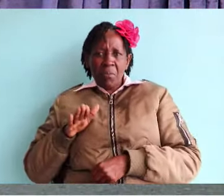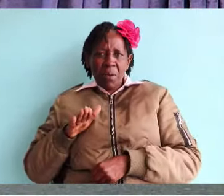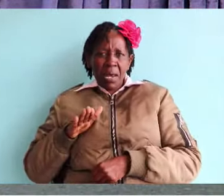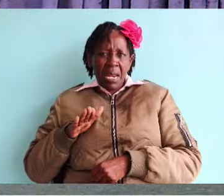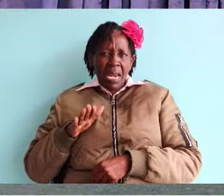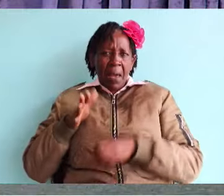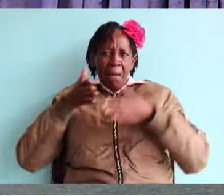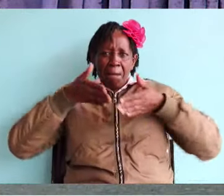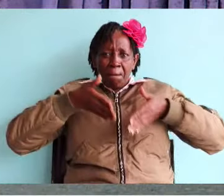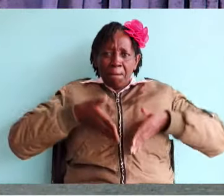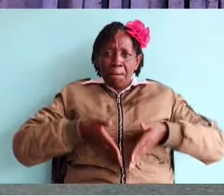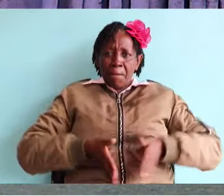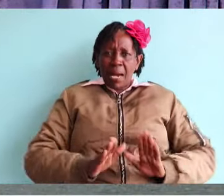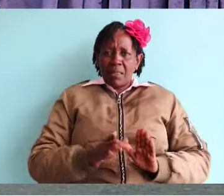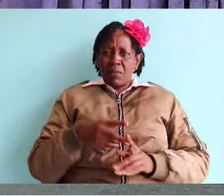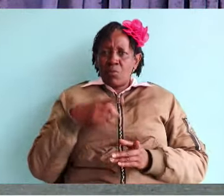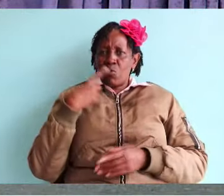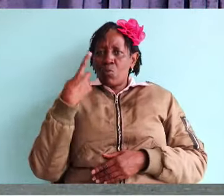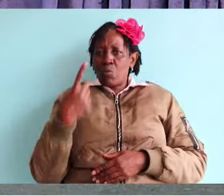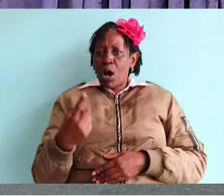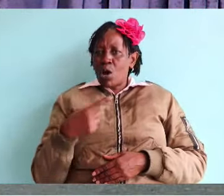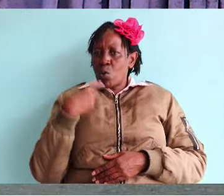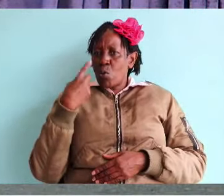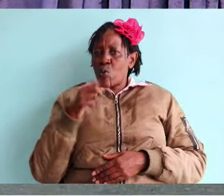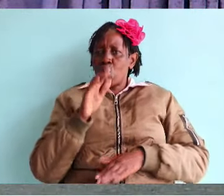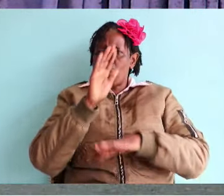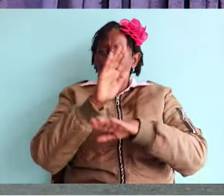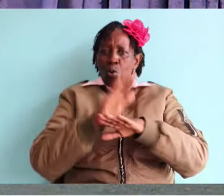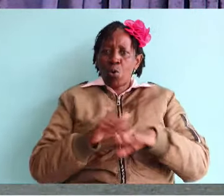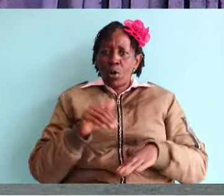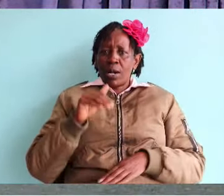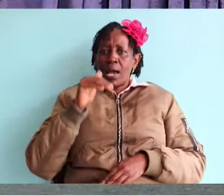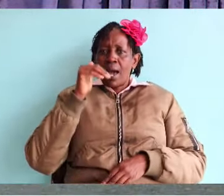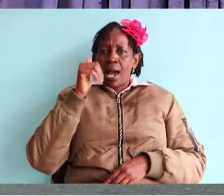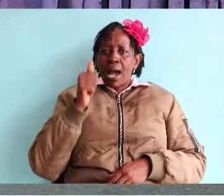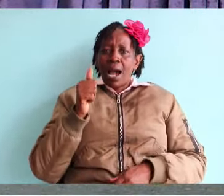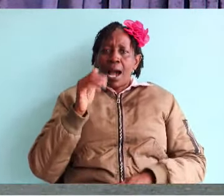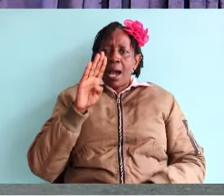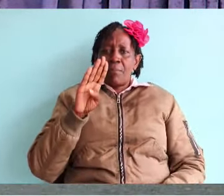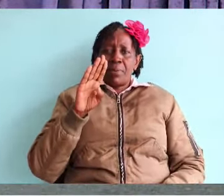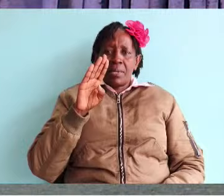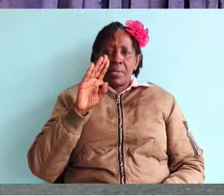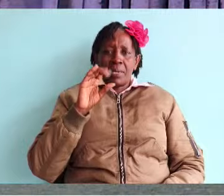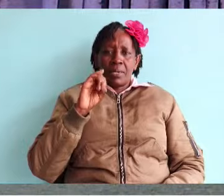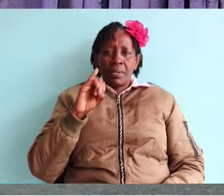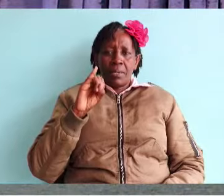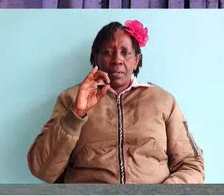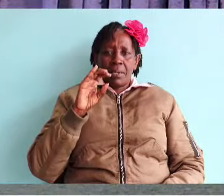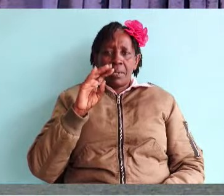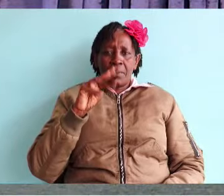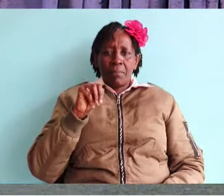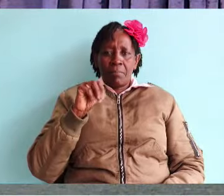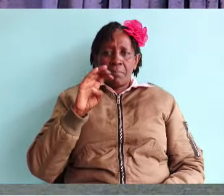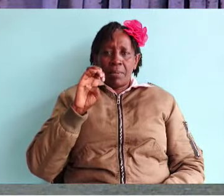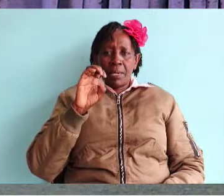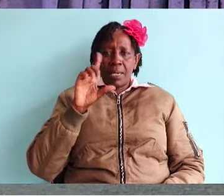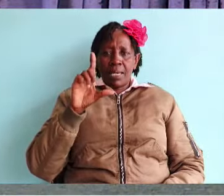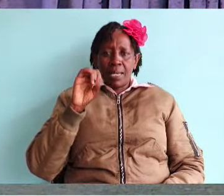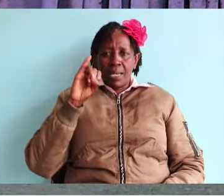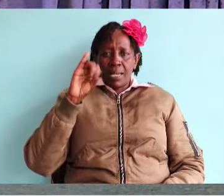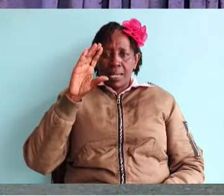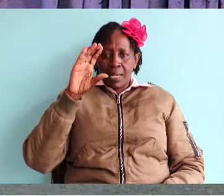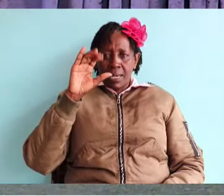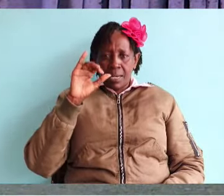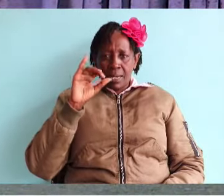to one who was called Abimelech. And Abimelech, as we will see later in chapter 9,